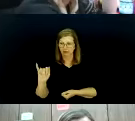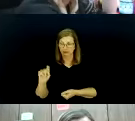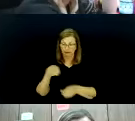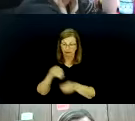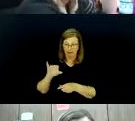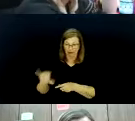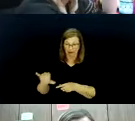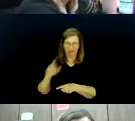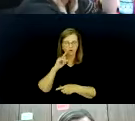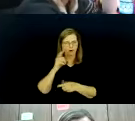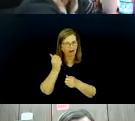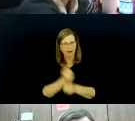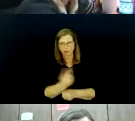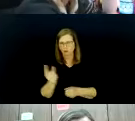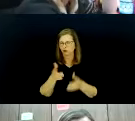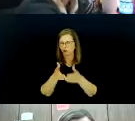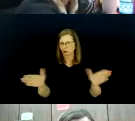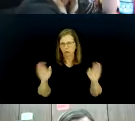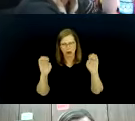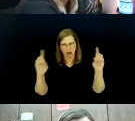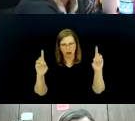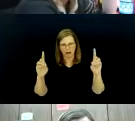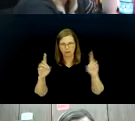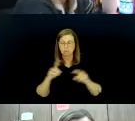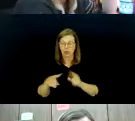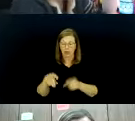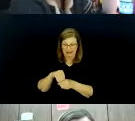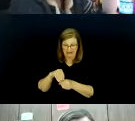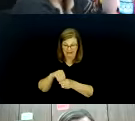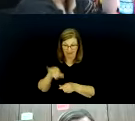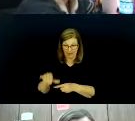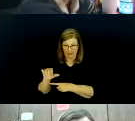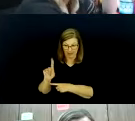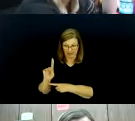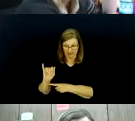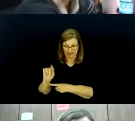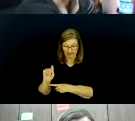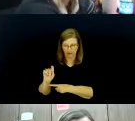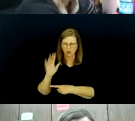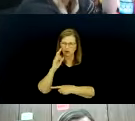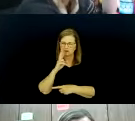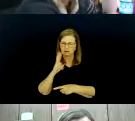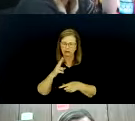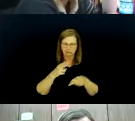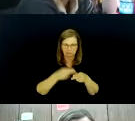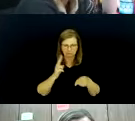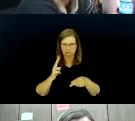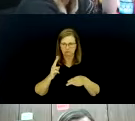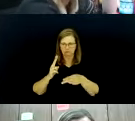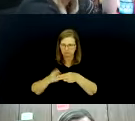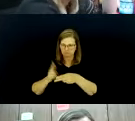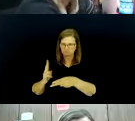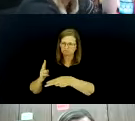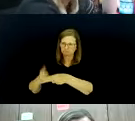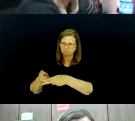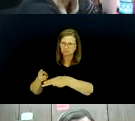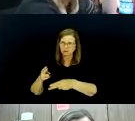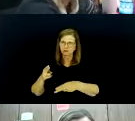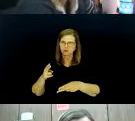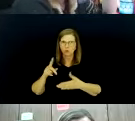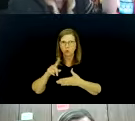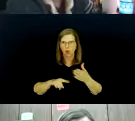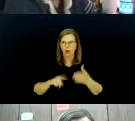for everyone, general education. But within that toolkit, you'll see references to what this